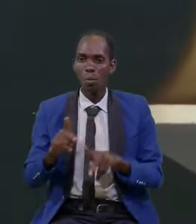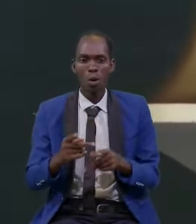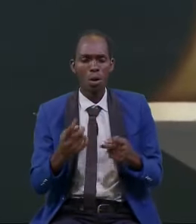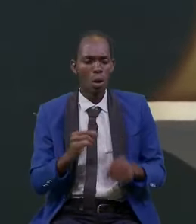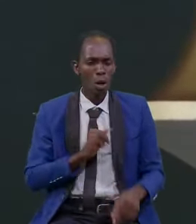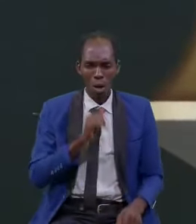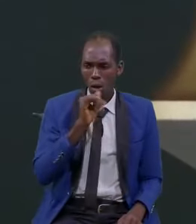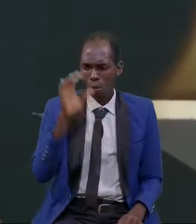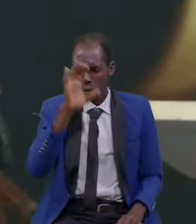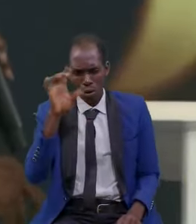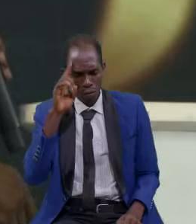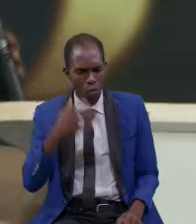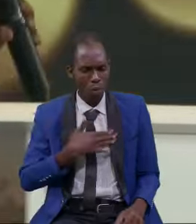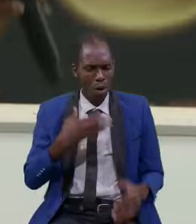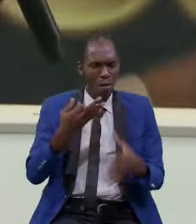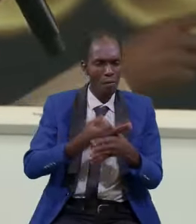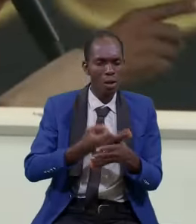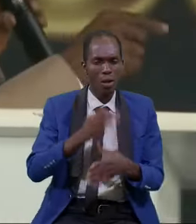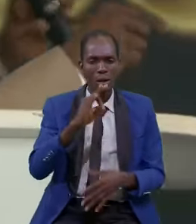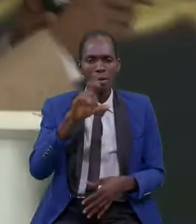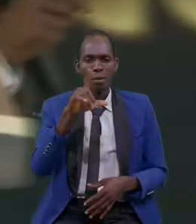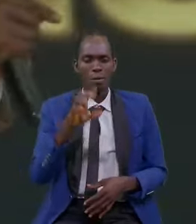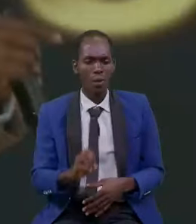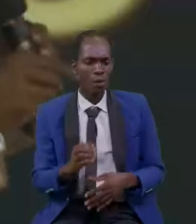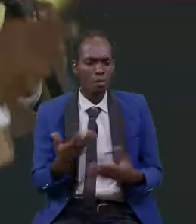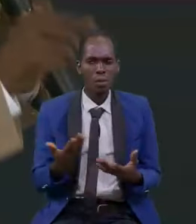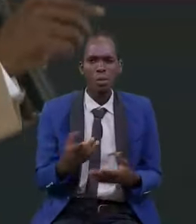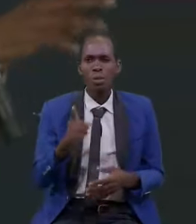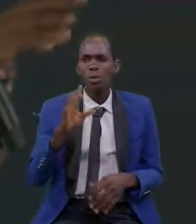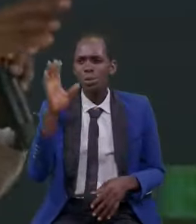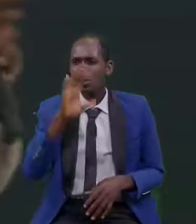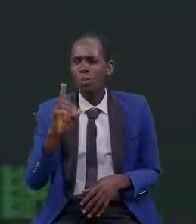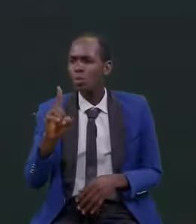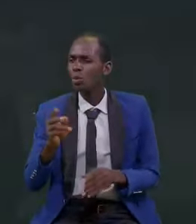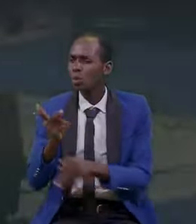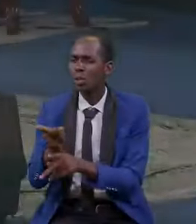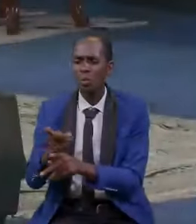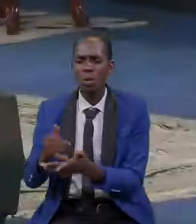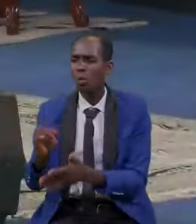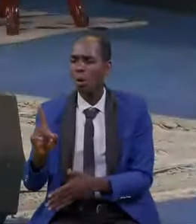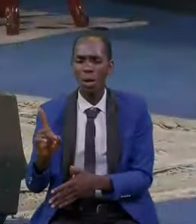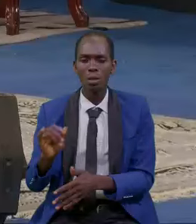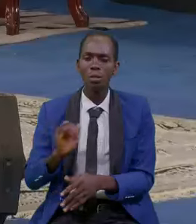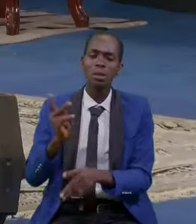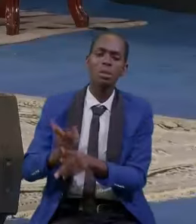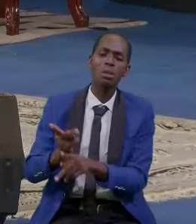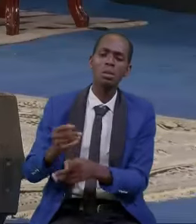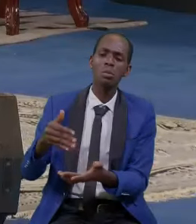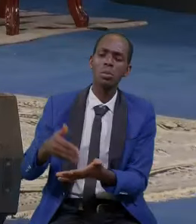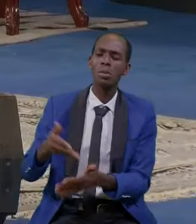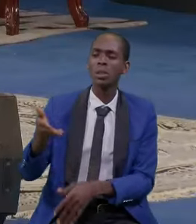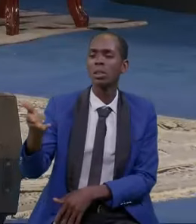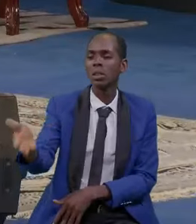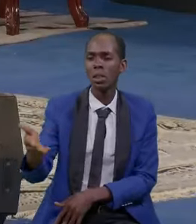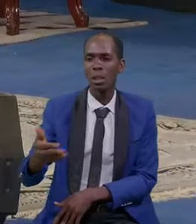I'm searching for the file. When did you say you dropped the file? We dropped it at this time. I cannot